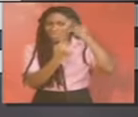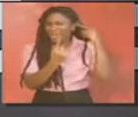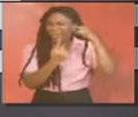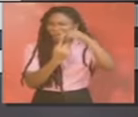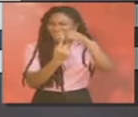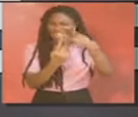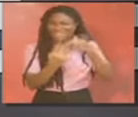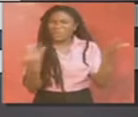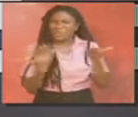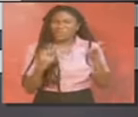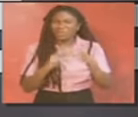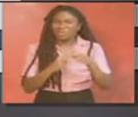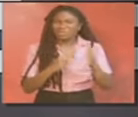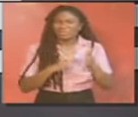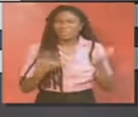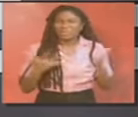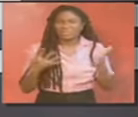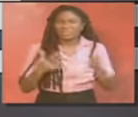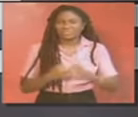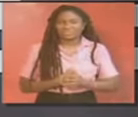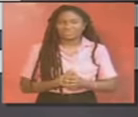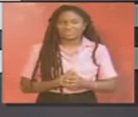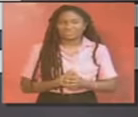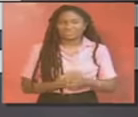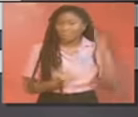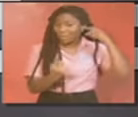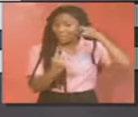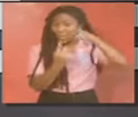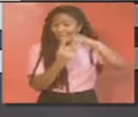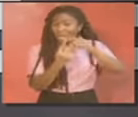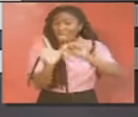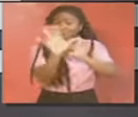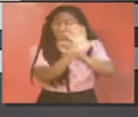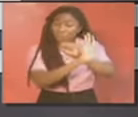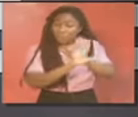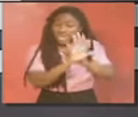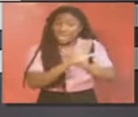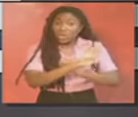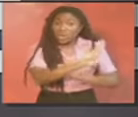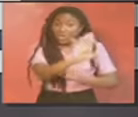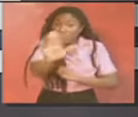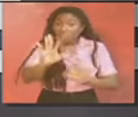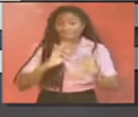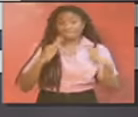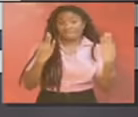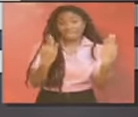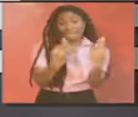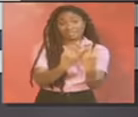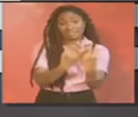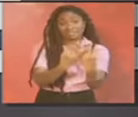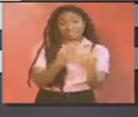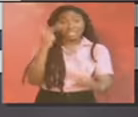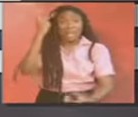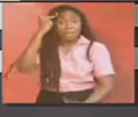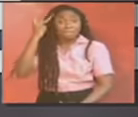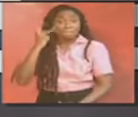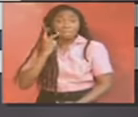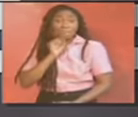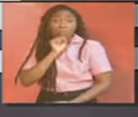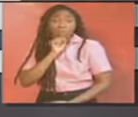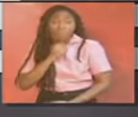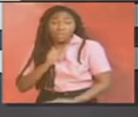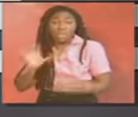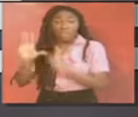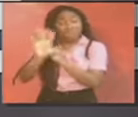year? It was to keep our loved ones safe, our elderly parents, our children, and those